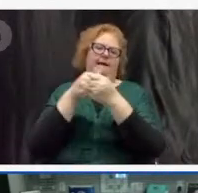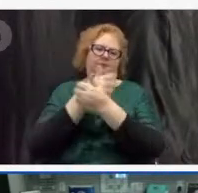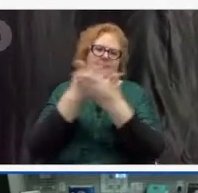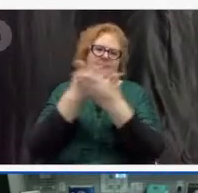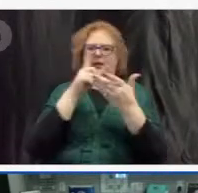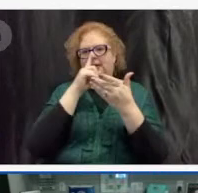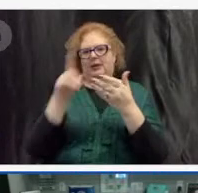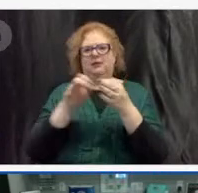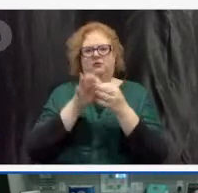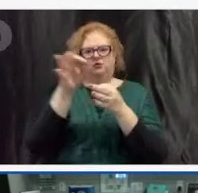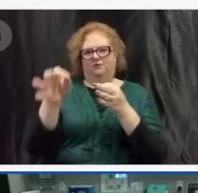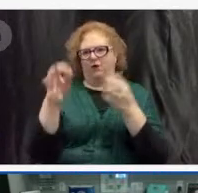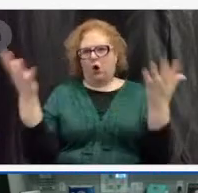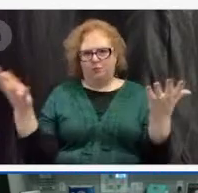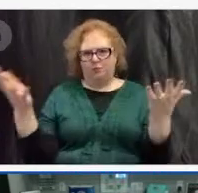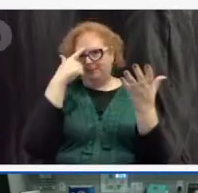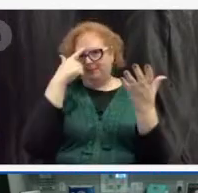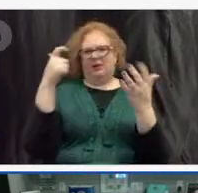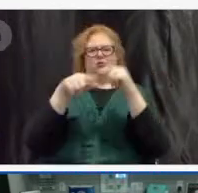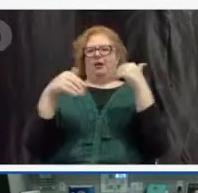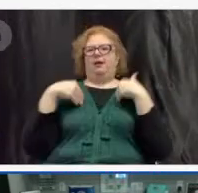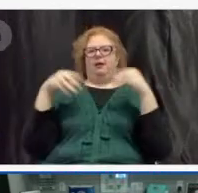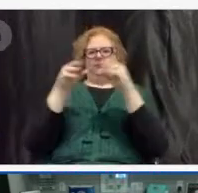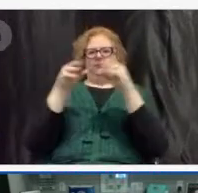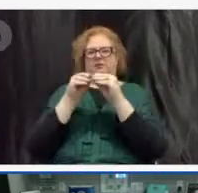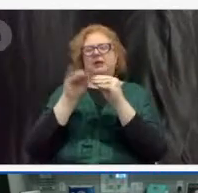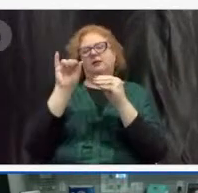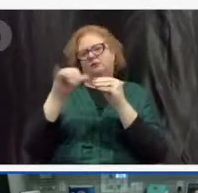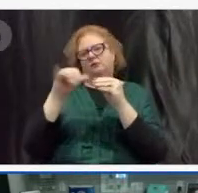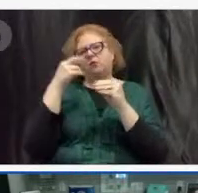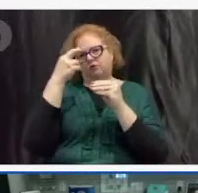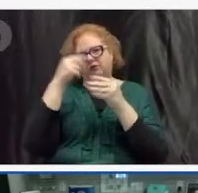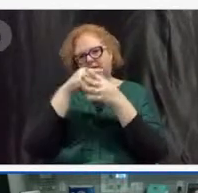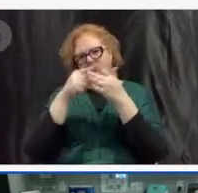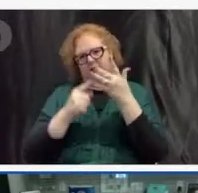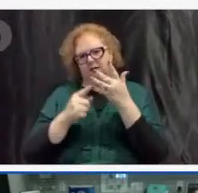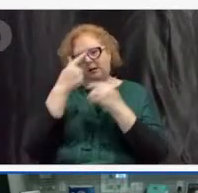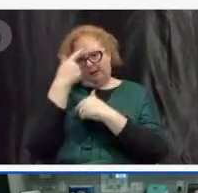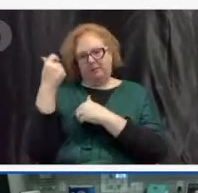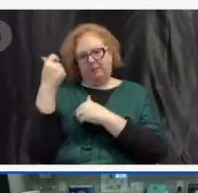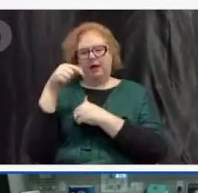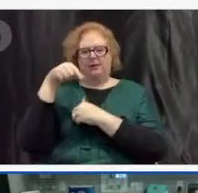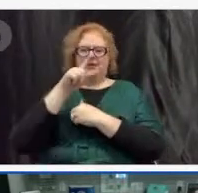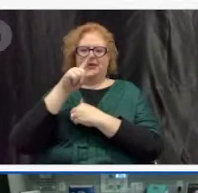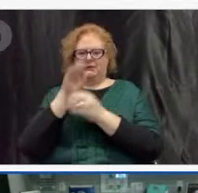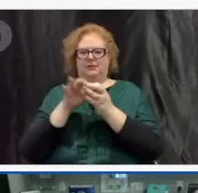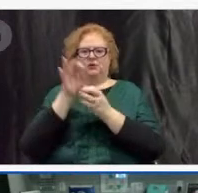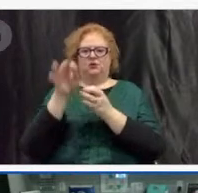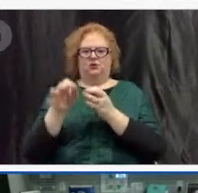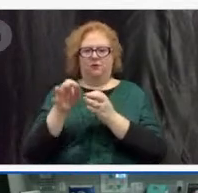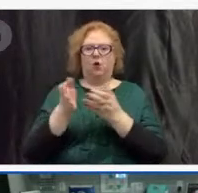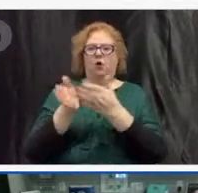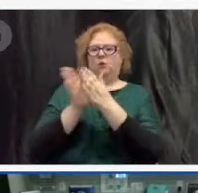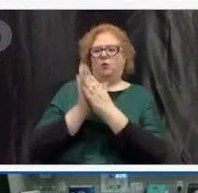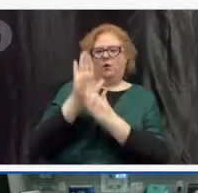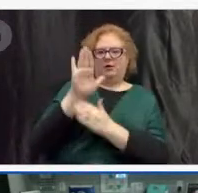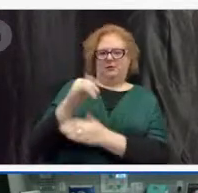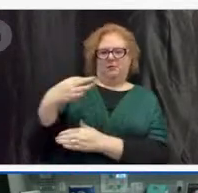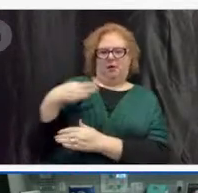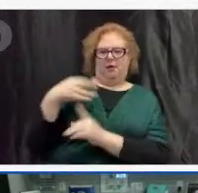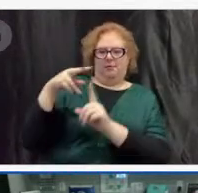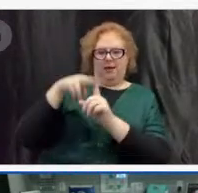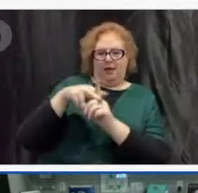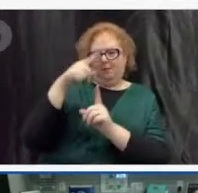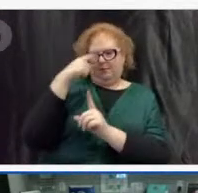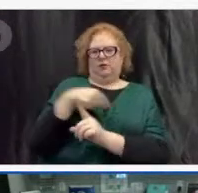the meeting. So those are the items. So for this one, since this is a deferral at the request of the applicant, since we had less